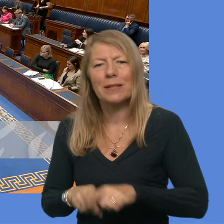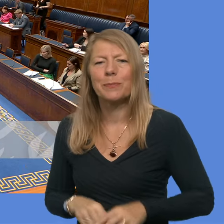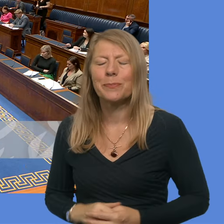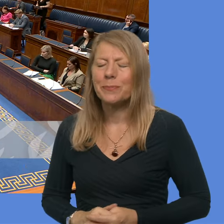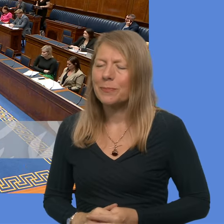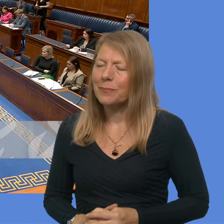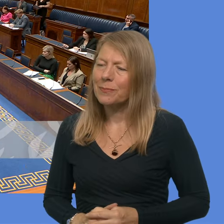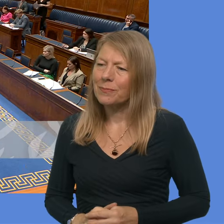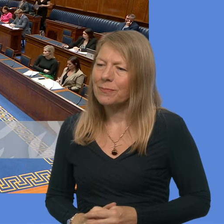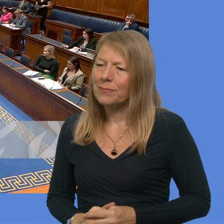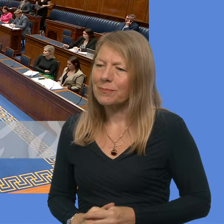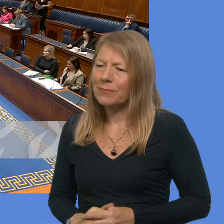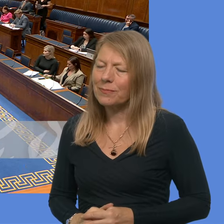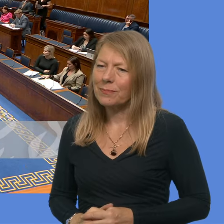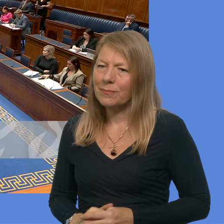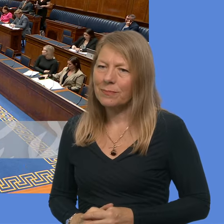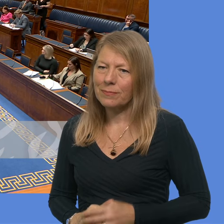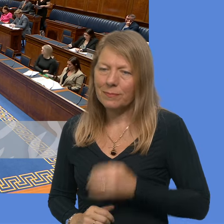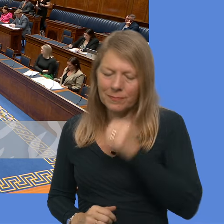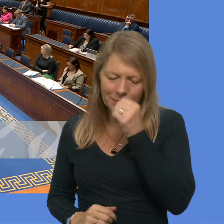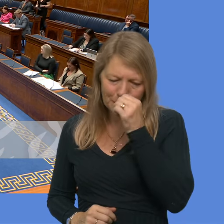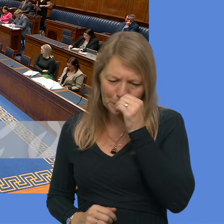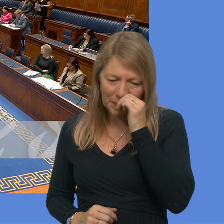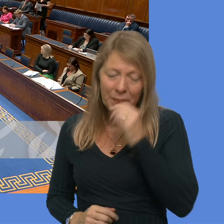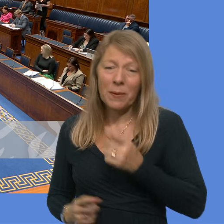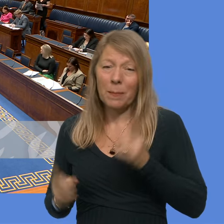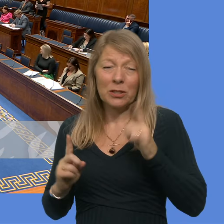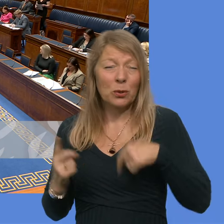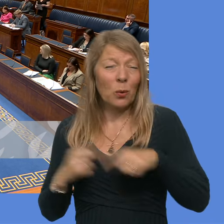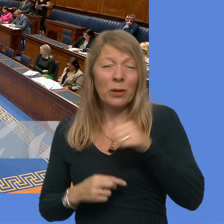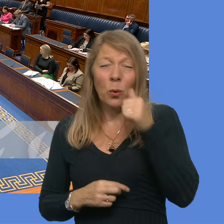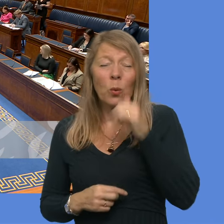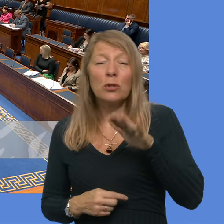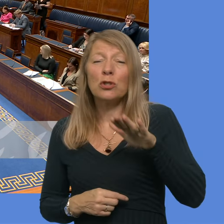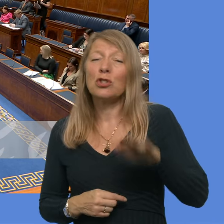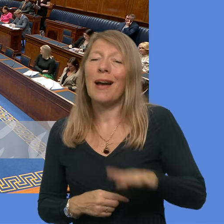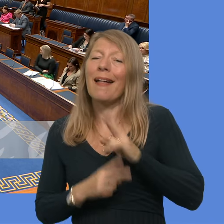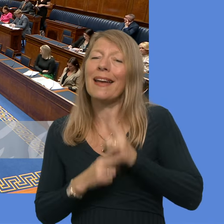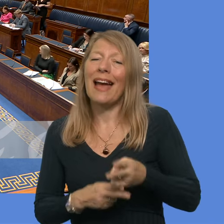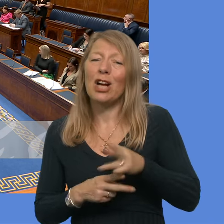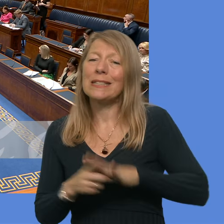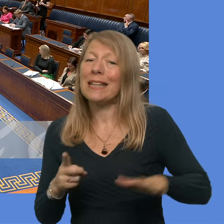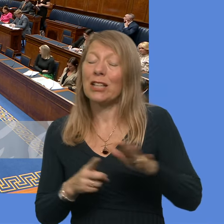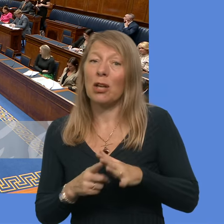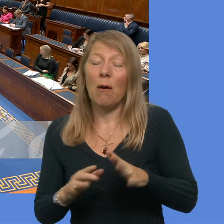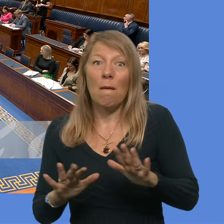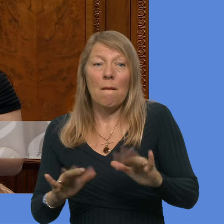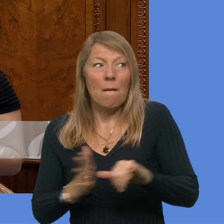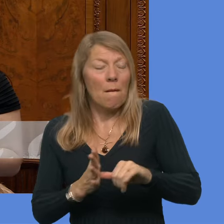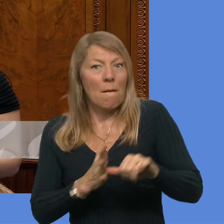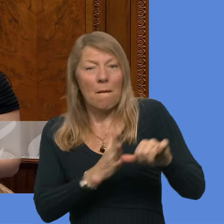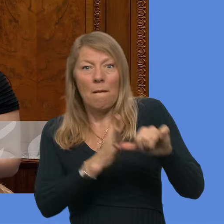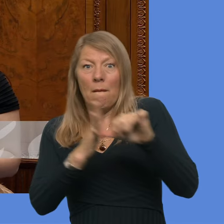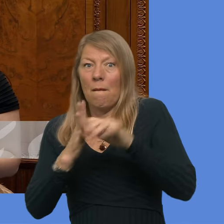Mr. Speaker, Minister, we know the childcare sector is an absolute crisis and it needs support now. And we had warm words last month about